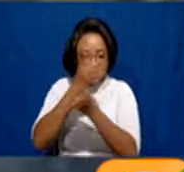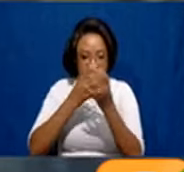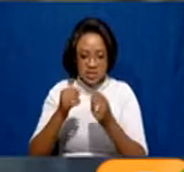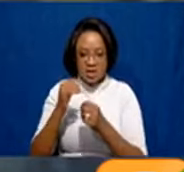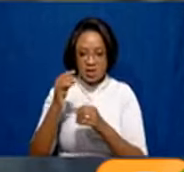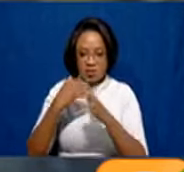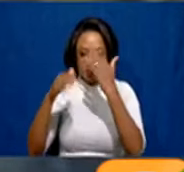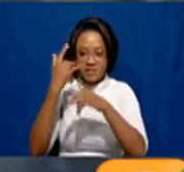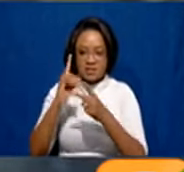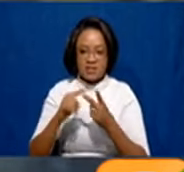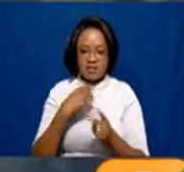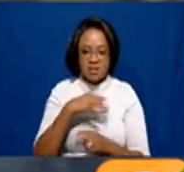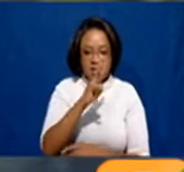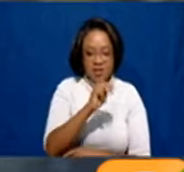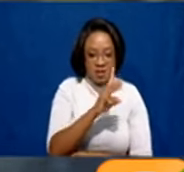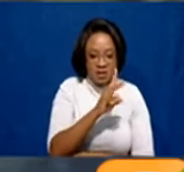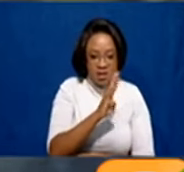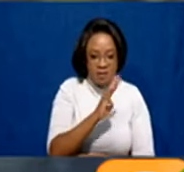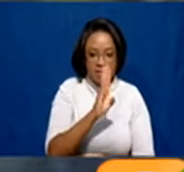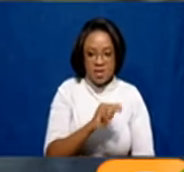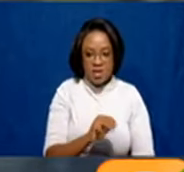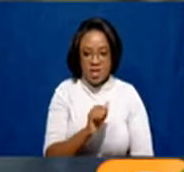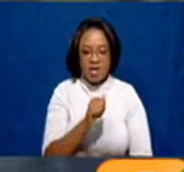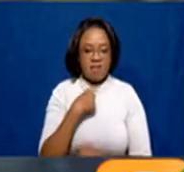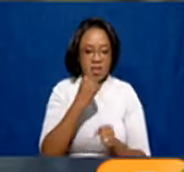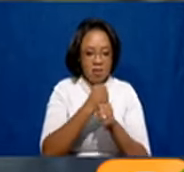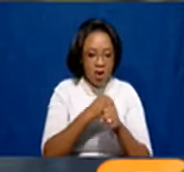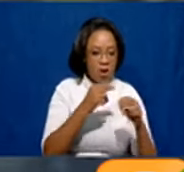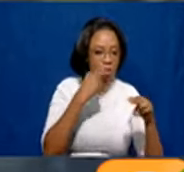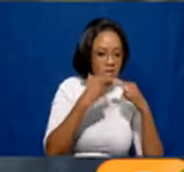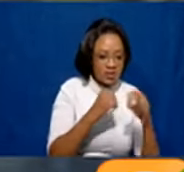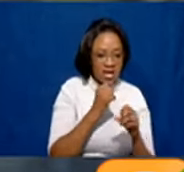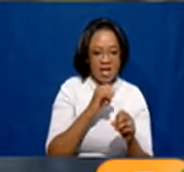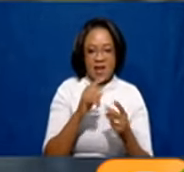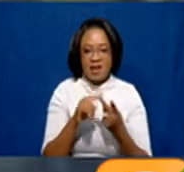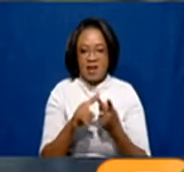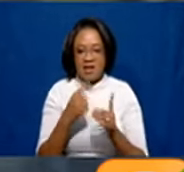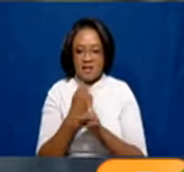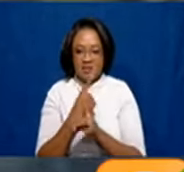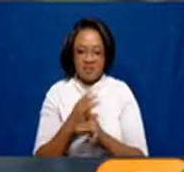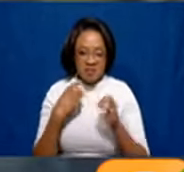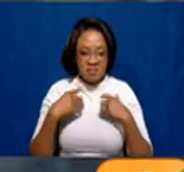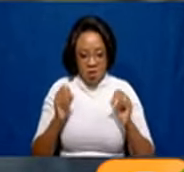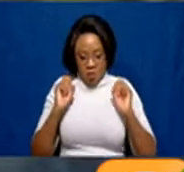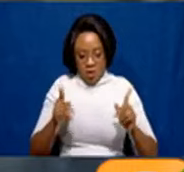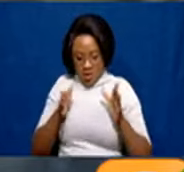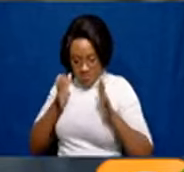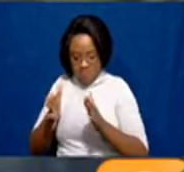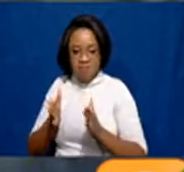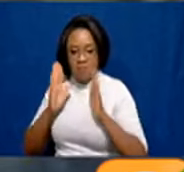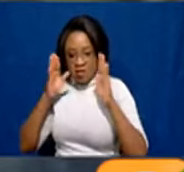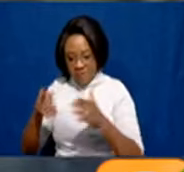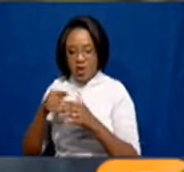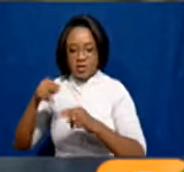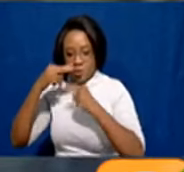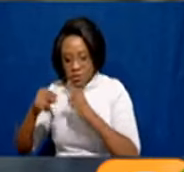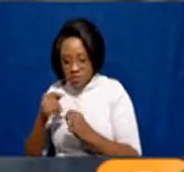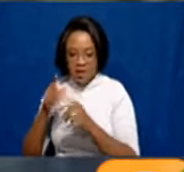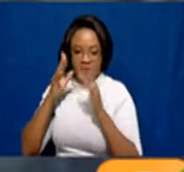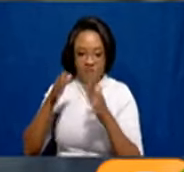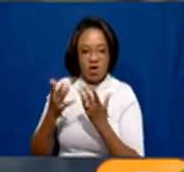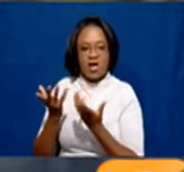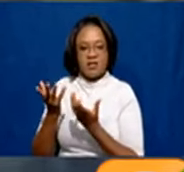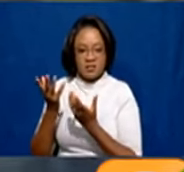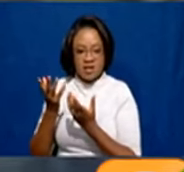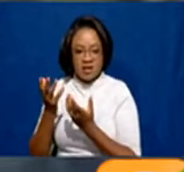in hospitality. I've worked in the hospitality industry, in the IT industry. And I was fine. I was like, okay, this is what I'm going to do for the rest of my life.